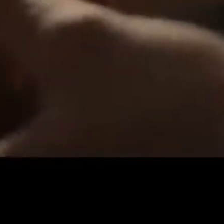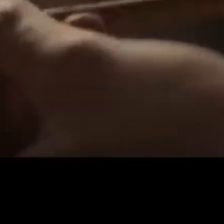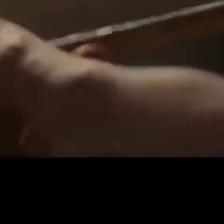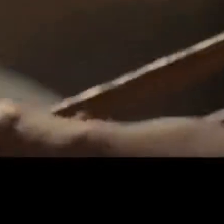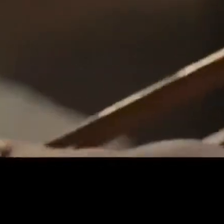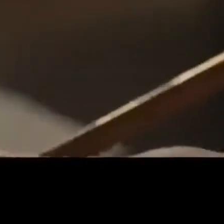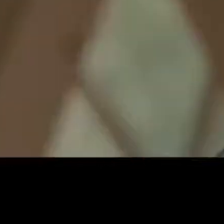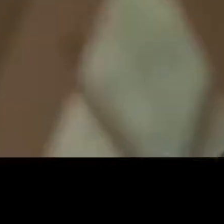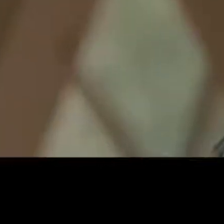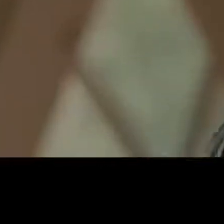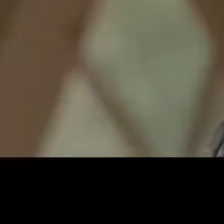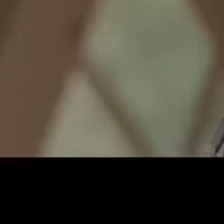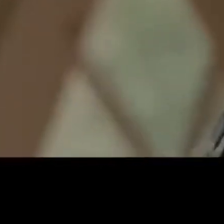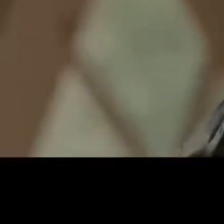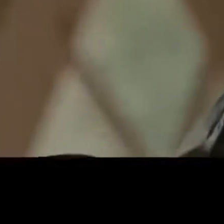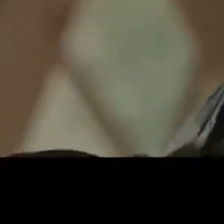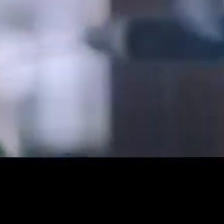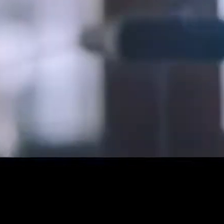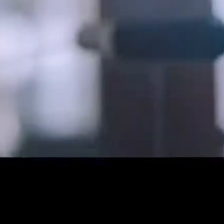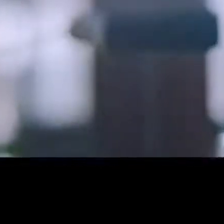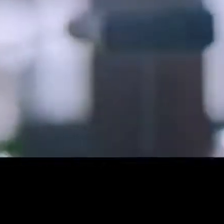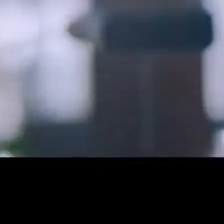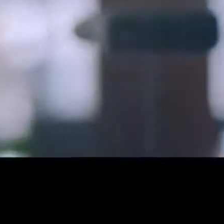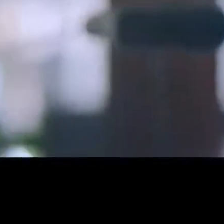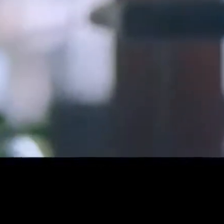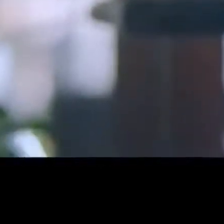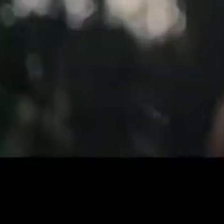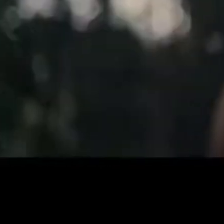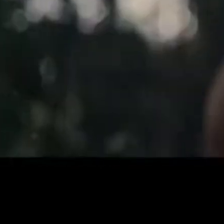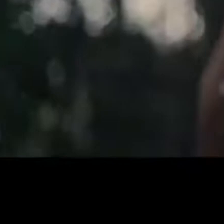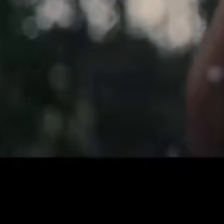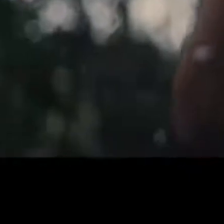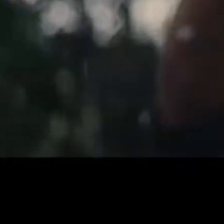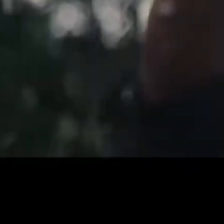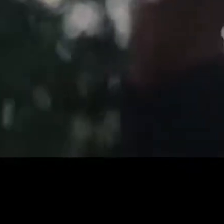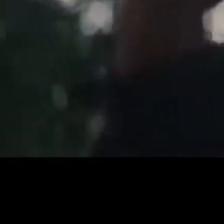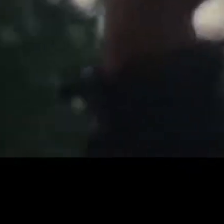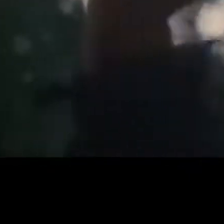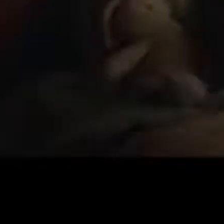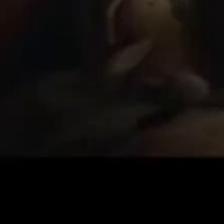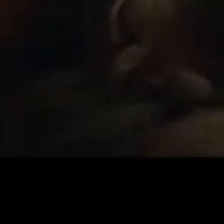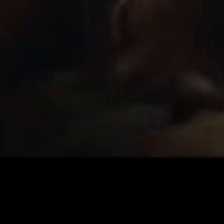It drives us to seek out others who feel the same way.